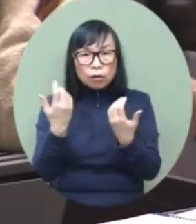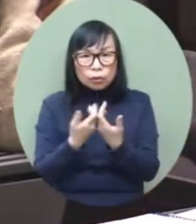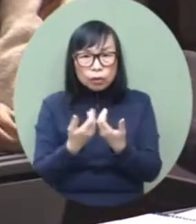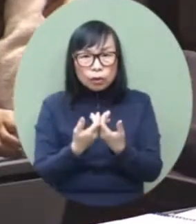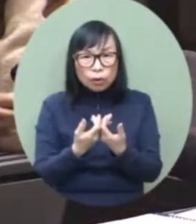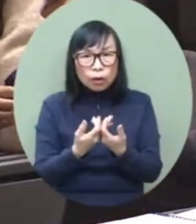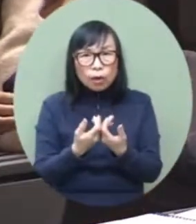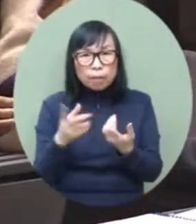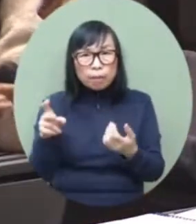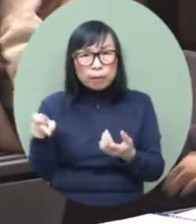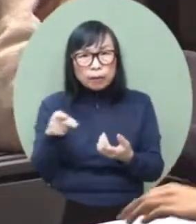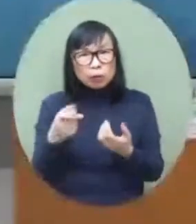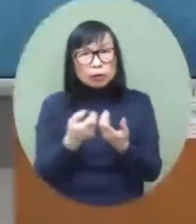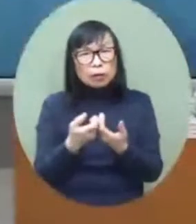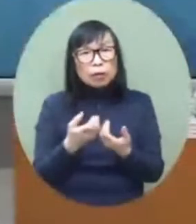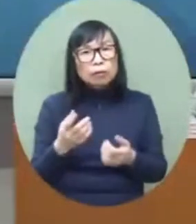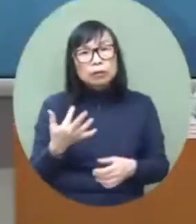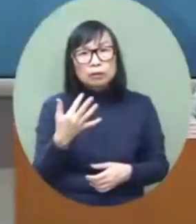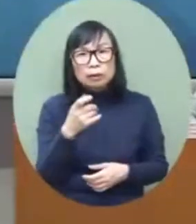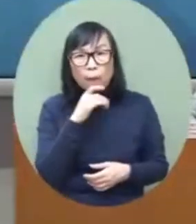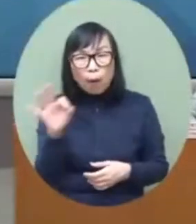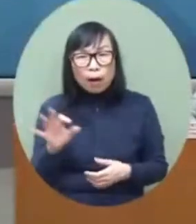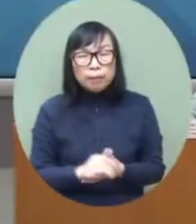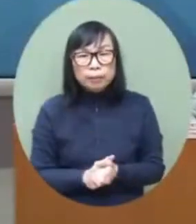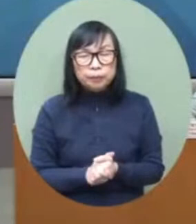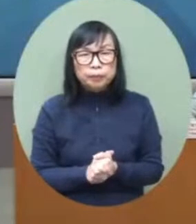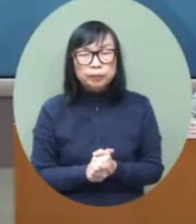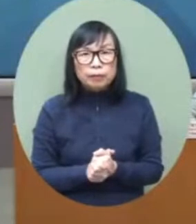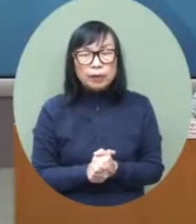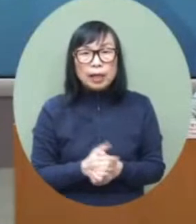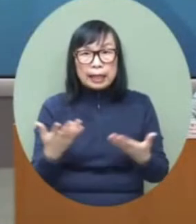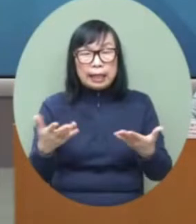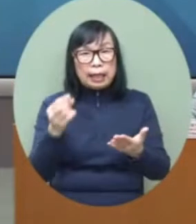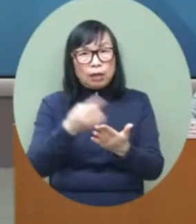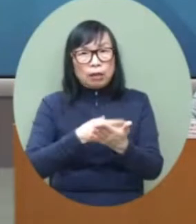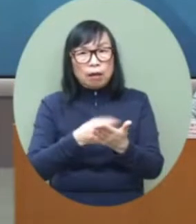And can you give us more information about the critical cases?